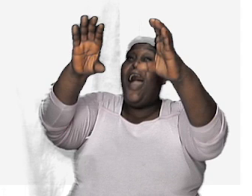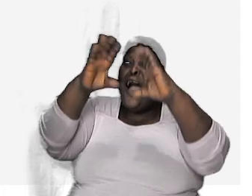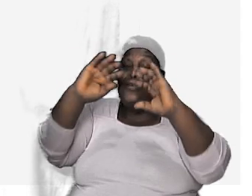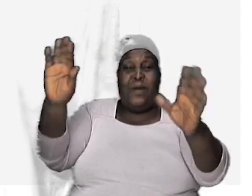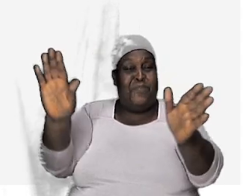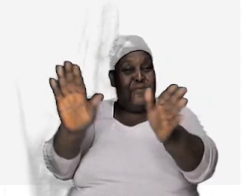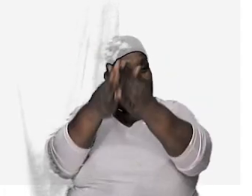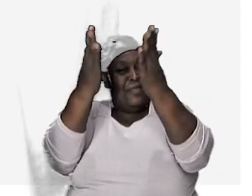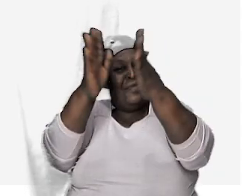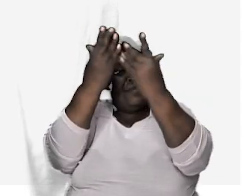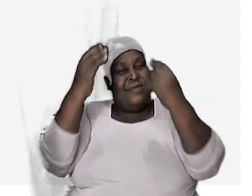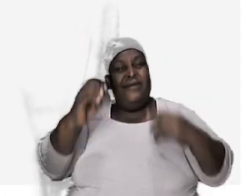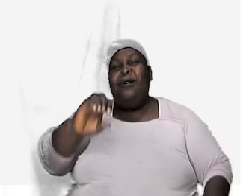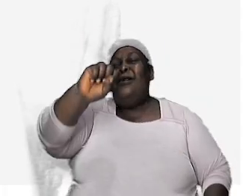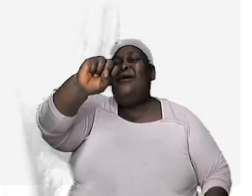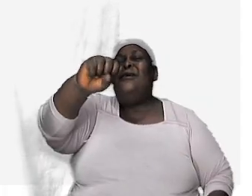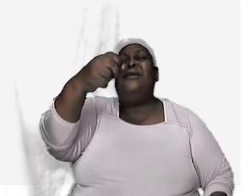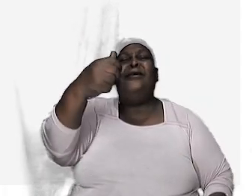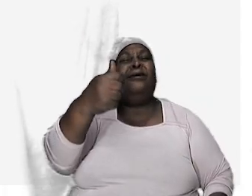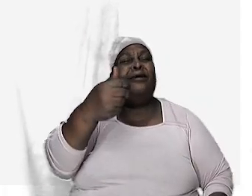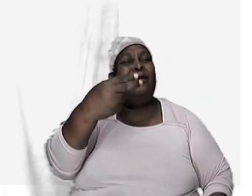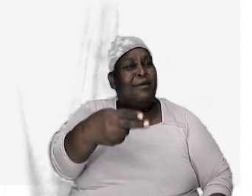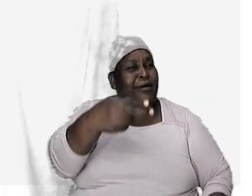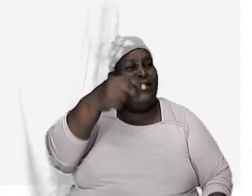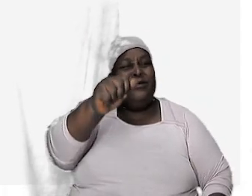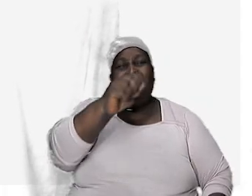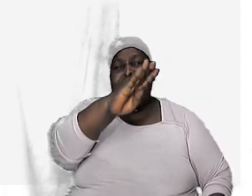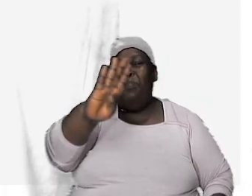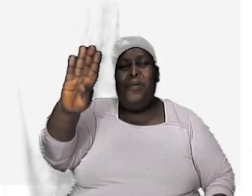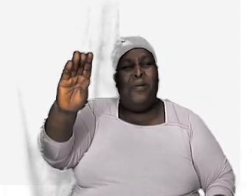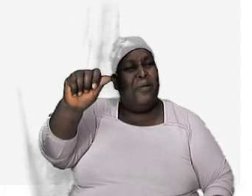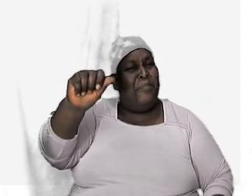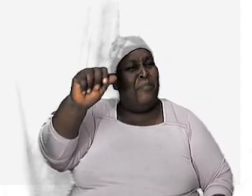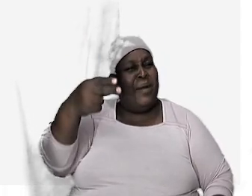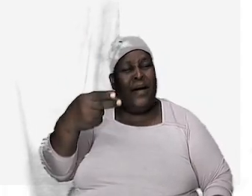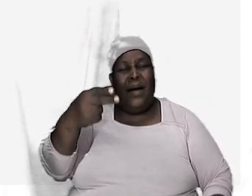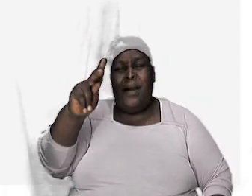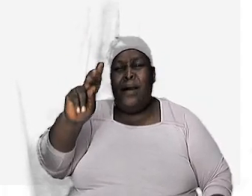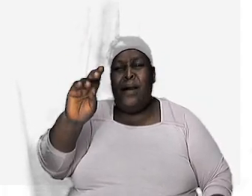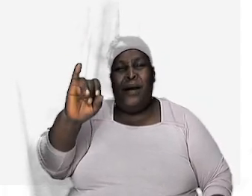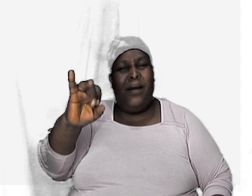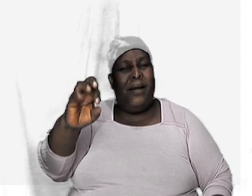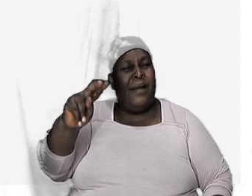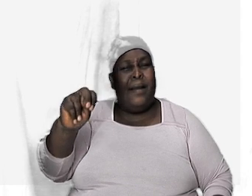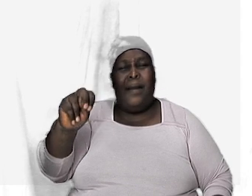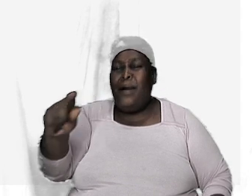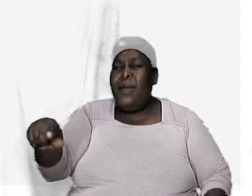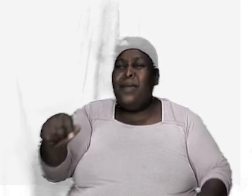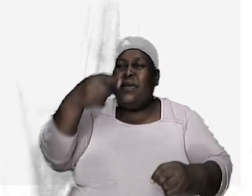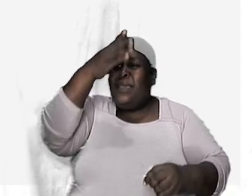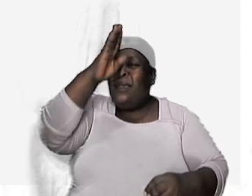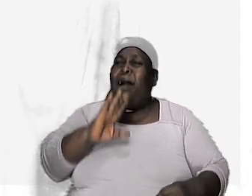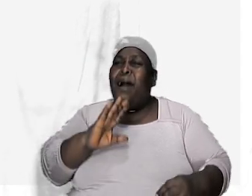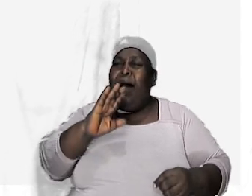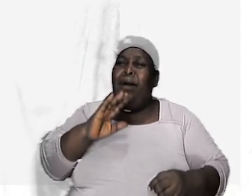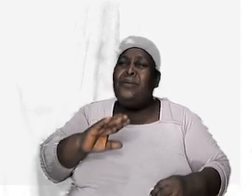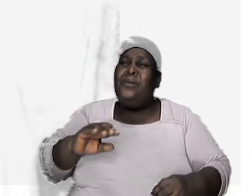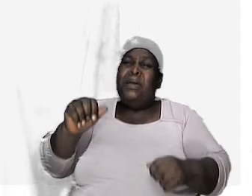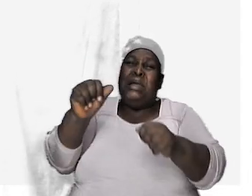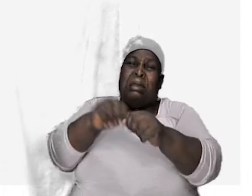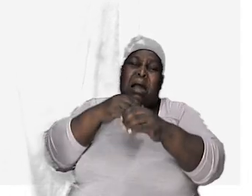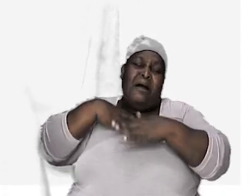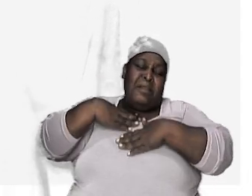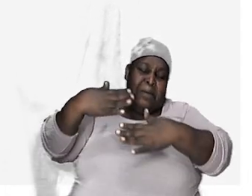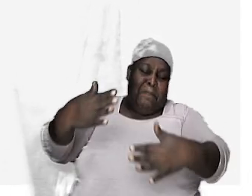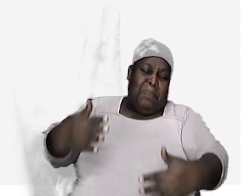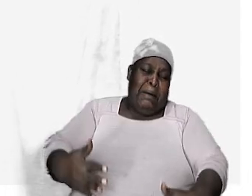you're Shabbatting God. When you say hallelujah with your entire being, you give to God. Practically, you're Shabbatting